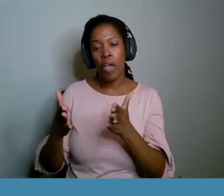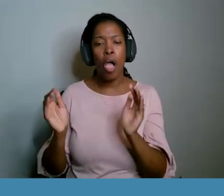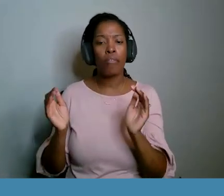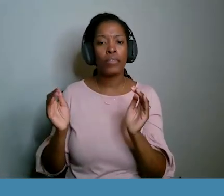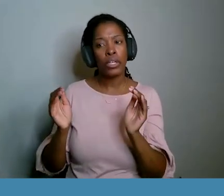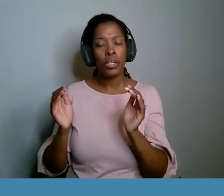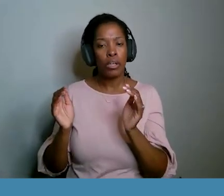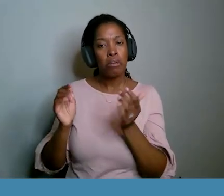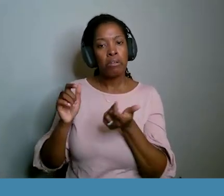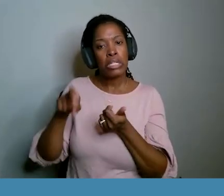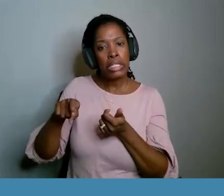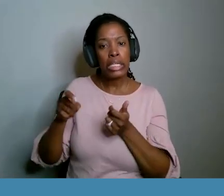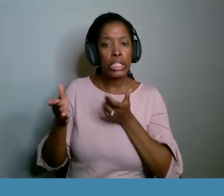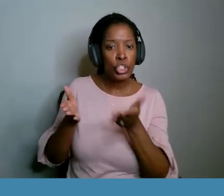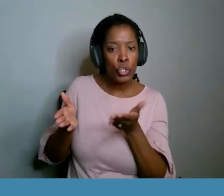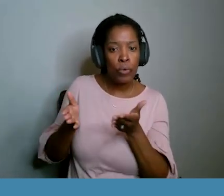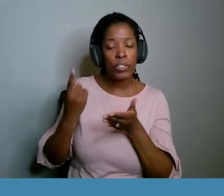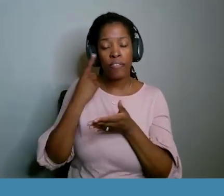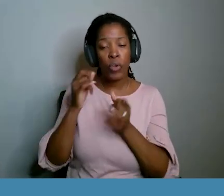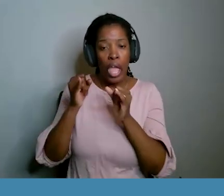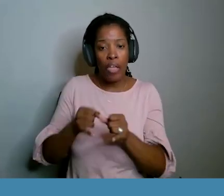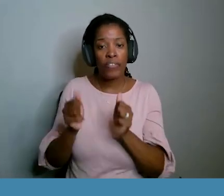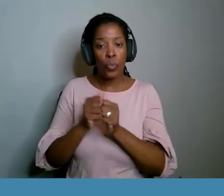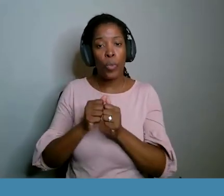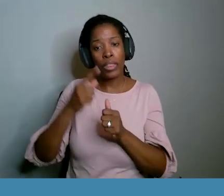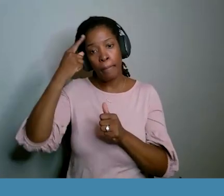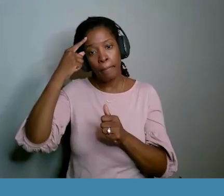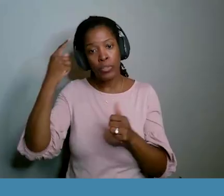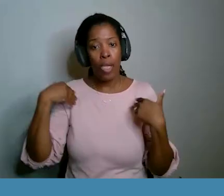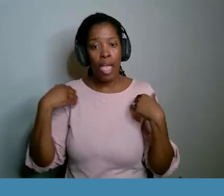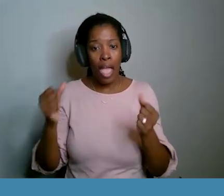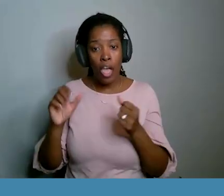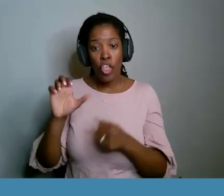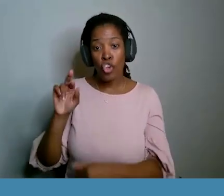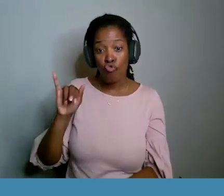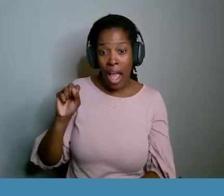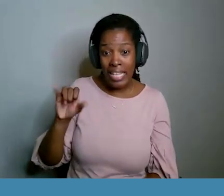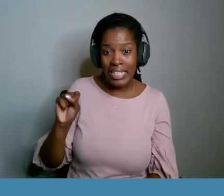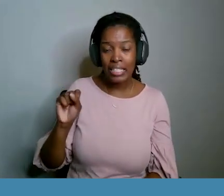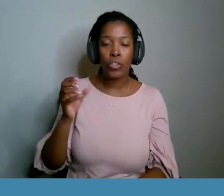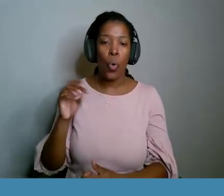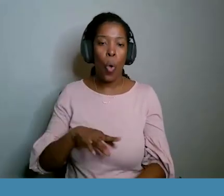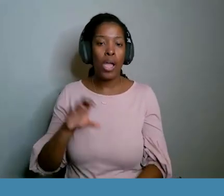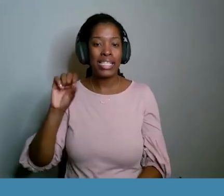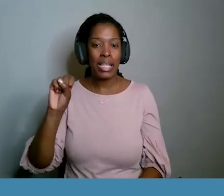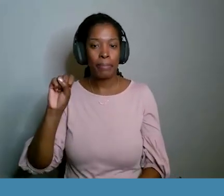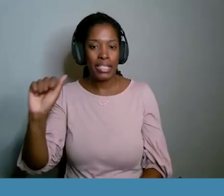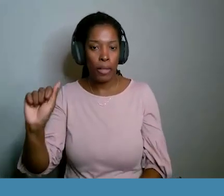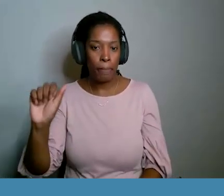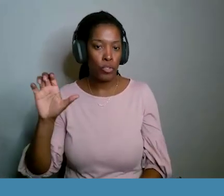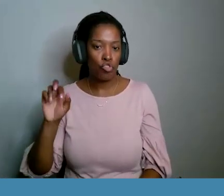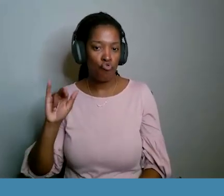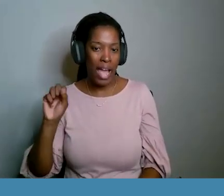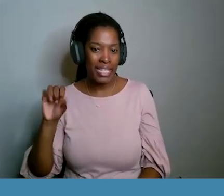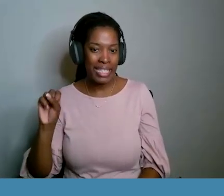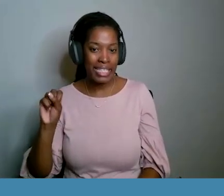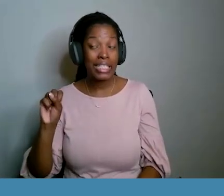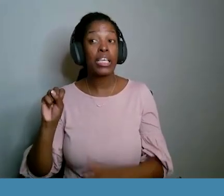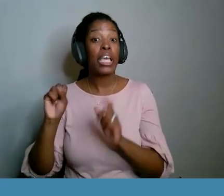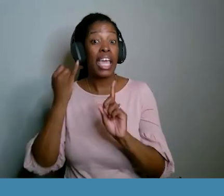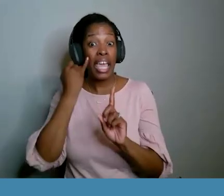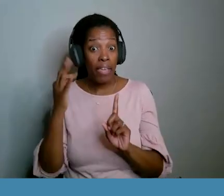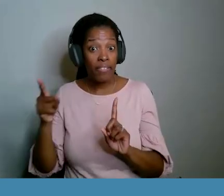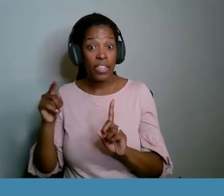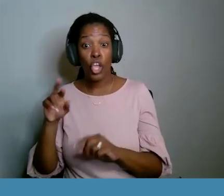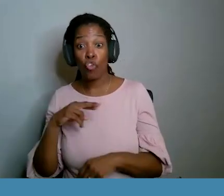to individuals that are experiencing a mental health crisis or a substance abuse crisis, to the point that they're a risk to themselves or